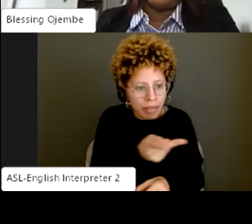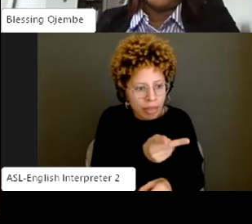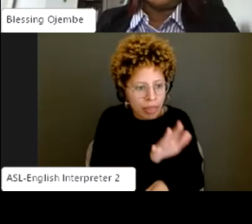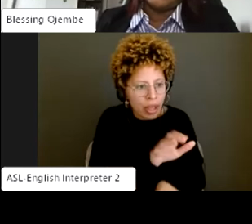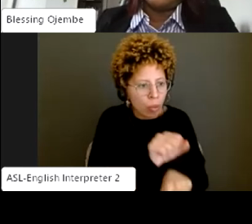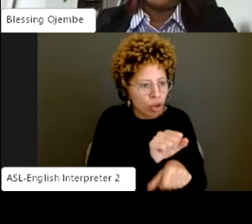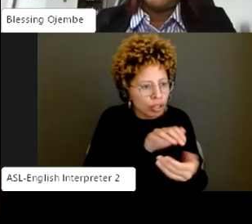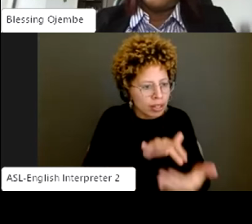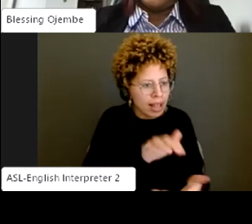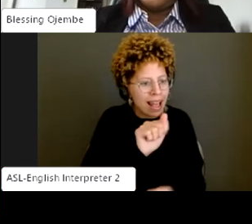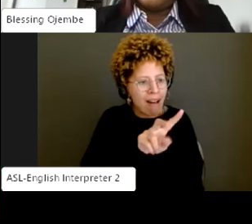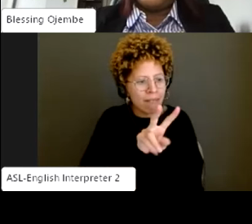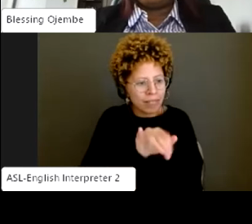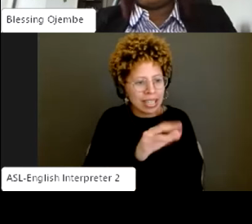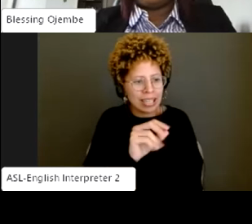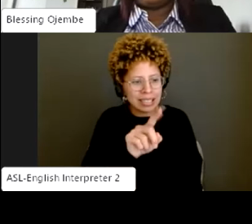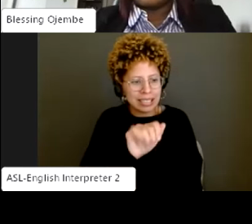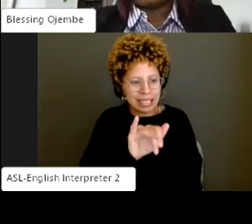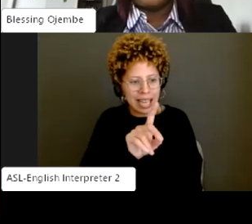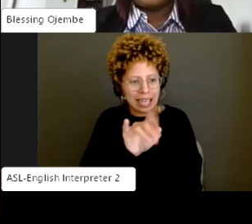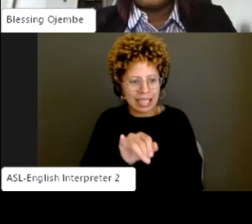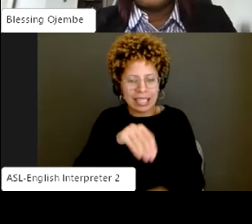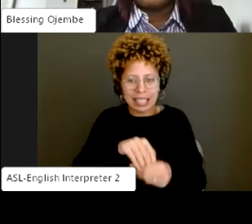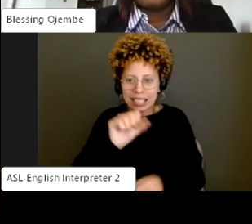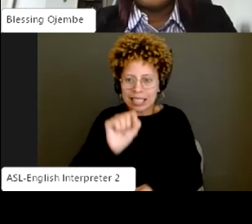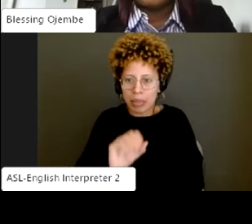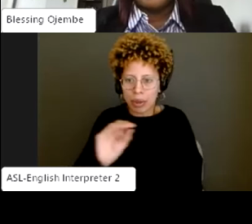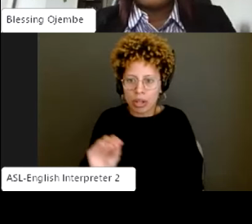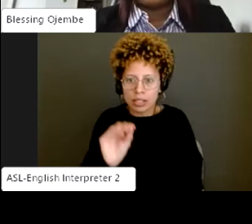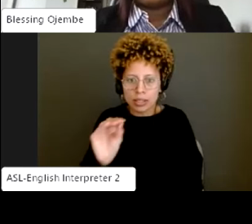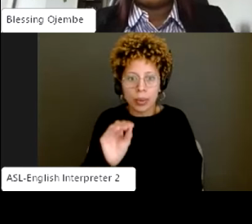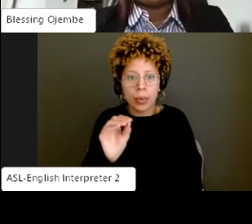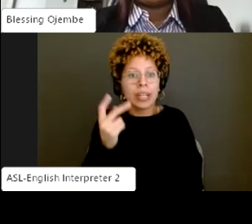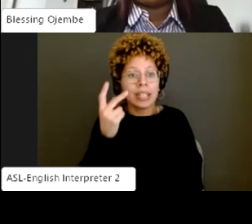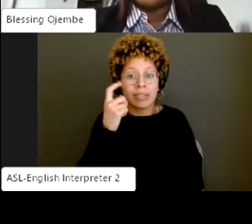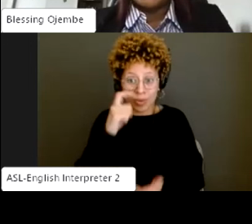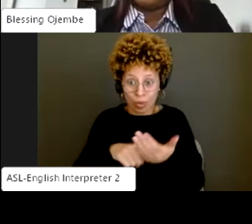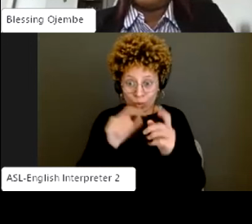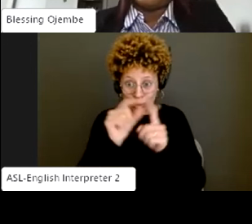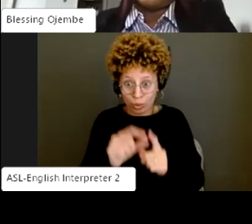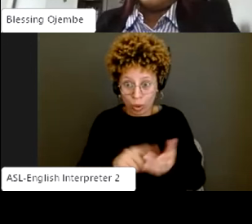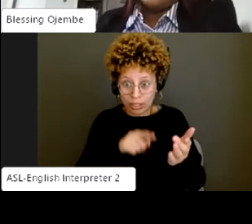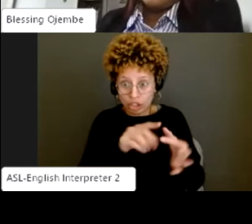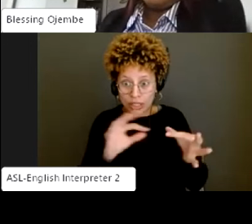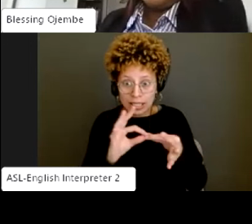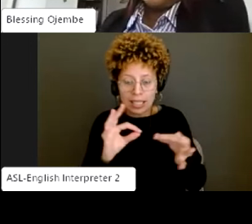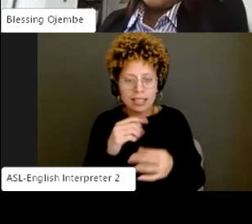Southern Ontario. If you look at what this woman said, she said she's scared of